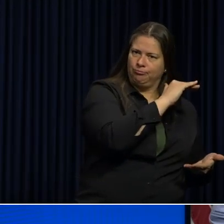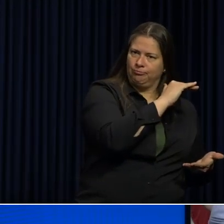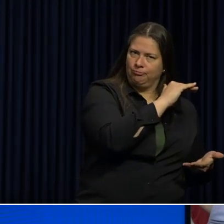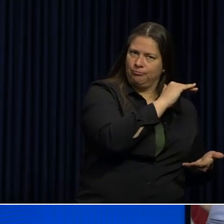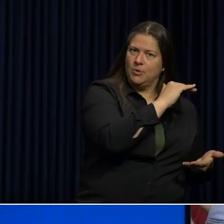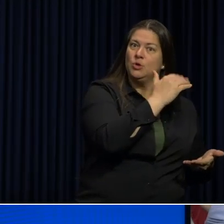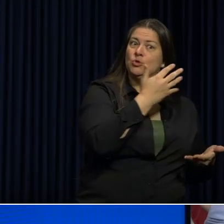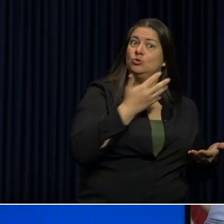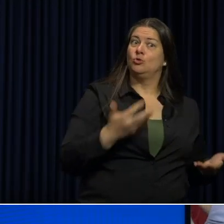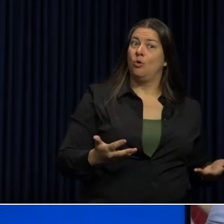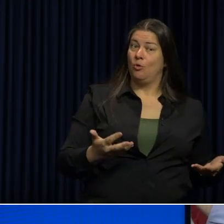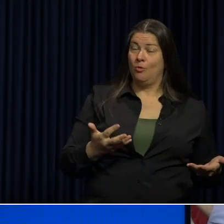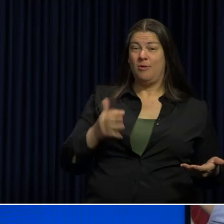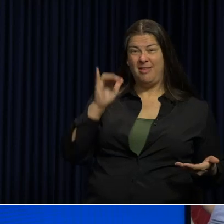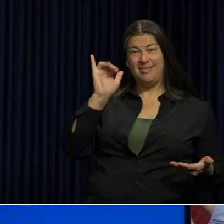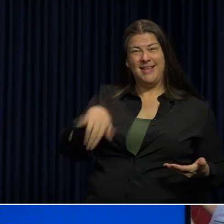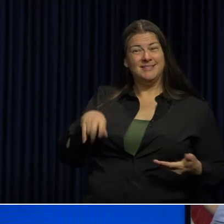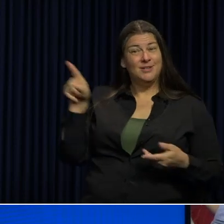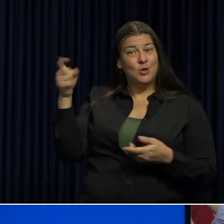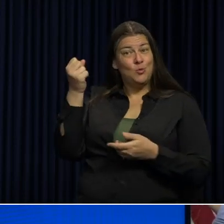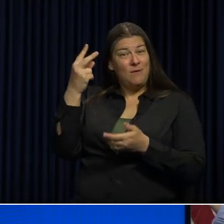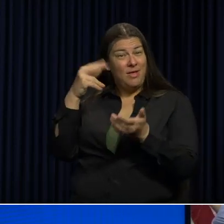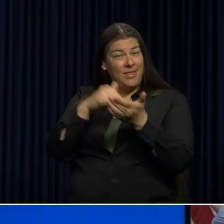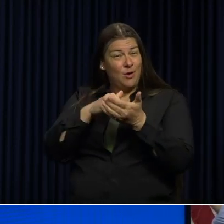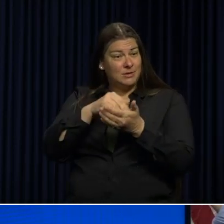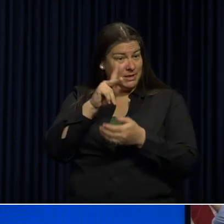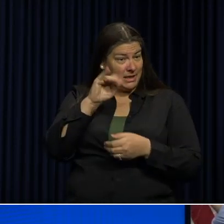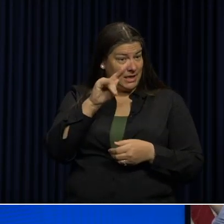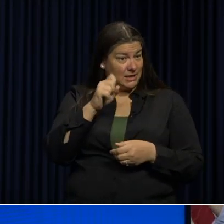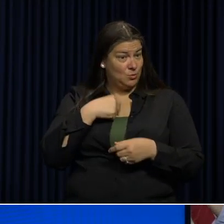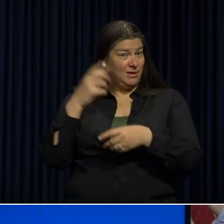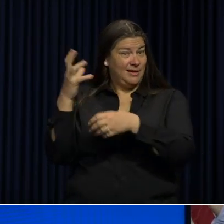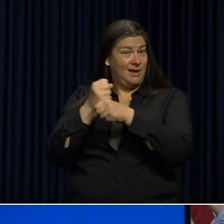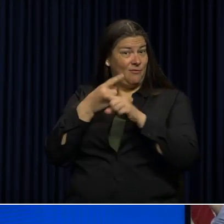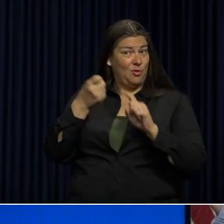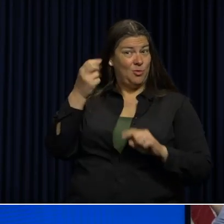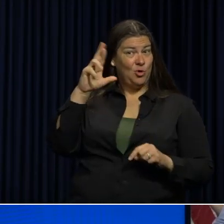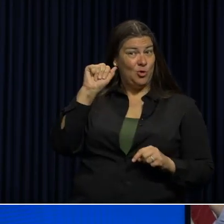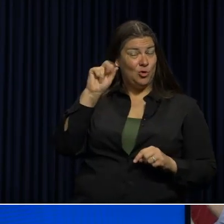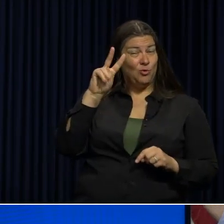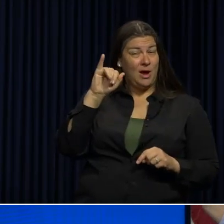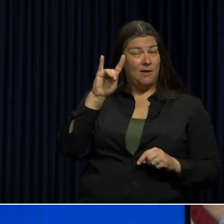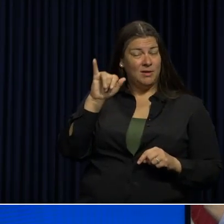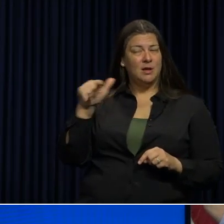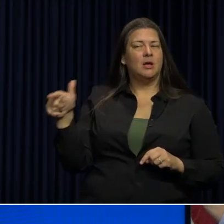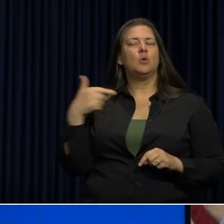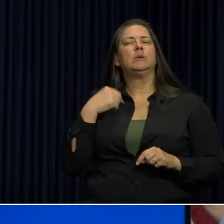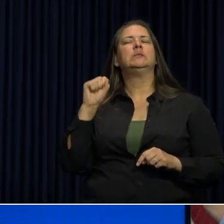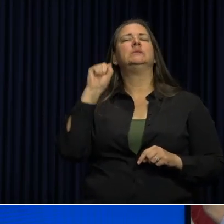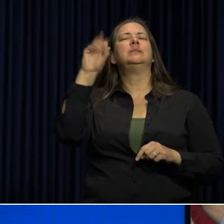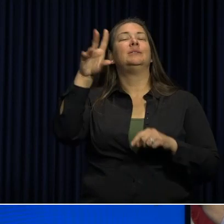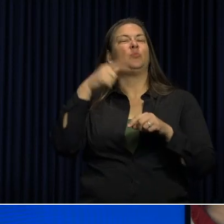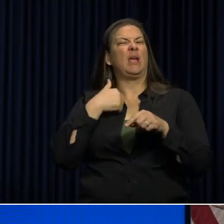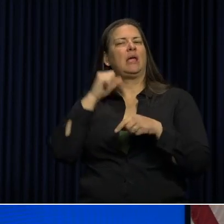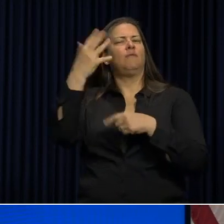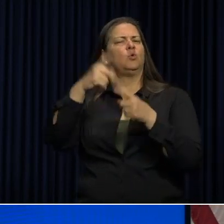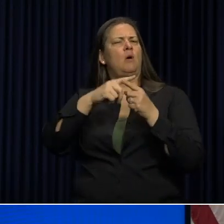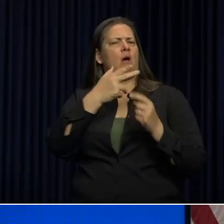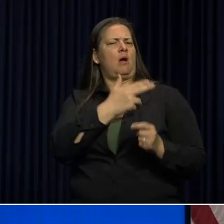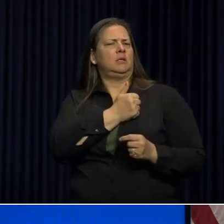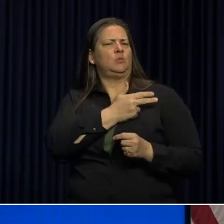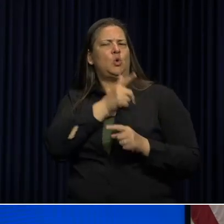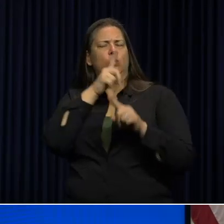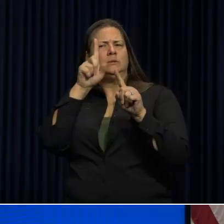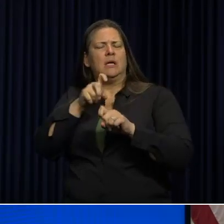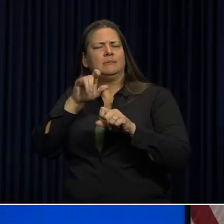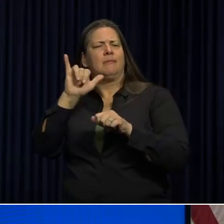12,000 kits we get from Gravity that we have been sending to hospitals that have been testing those first responders. So what we're